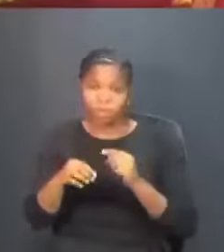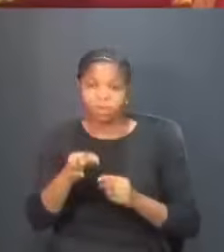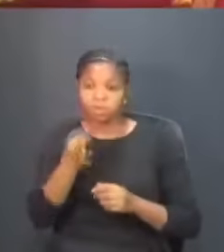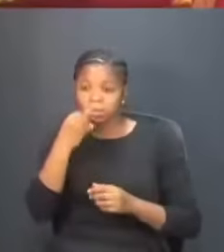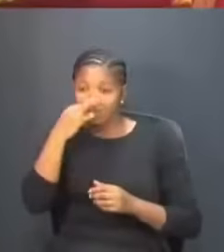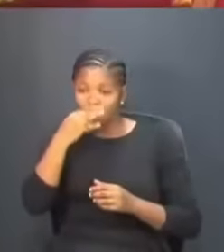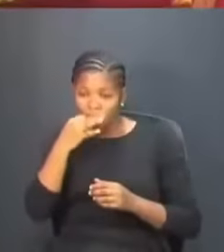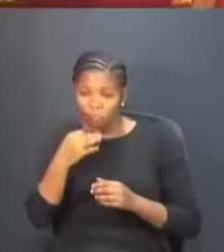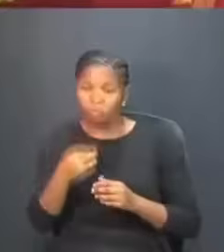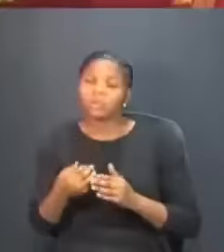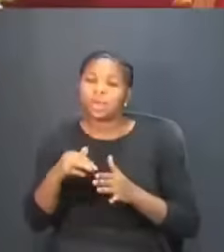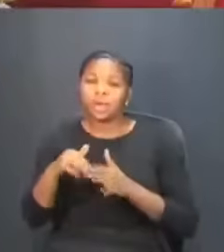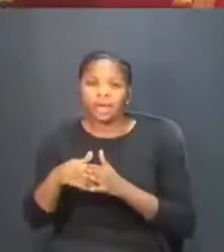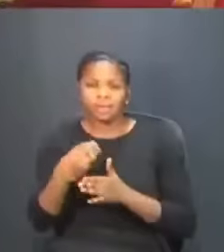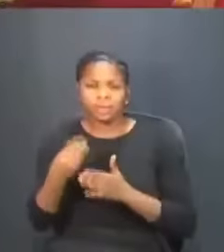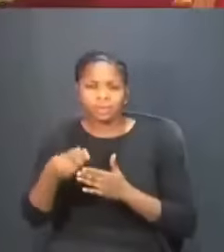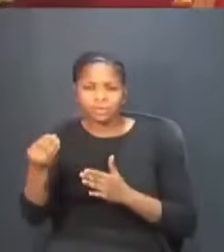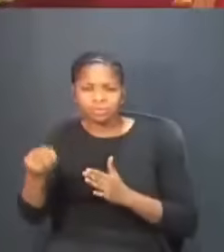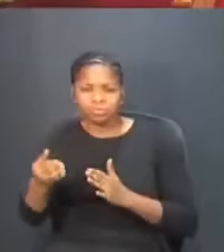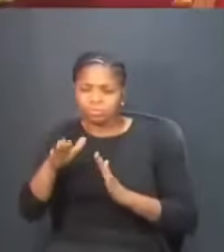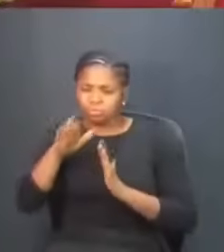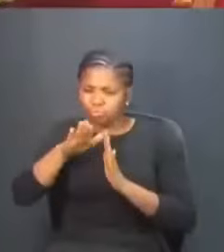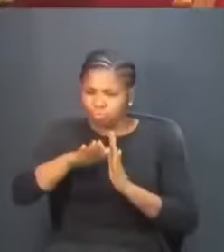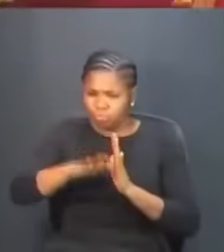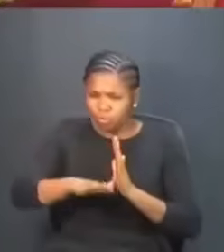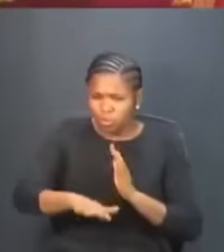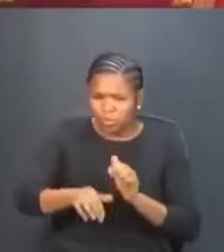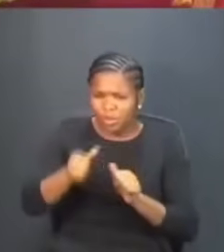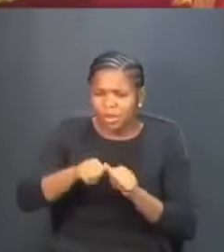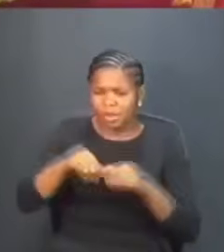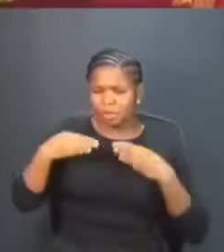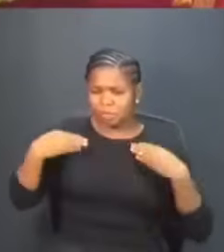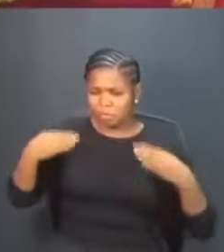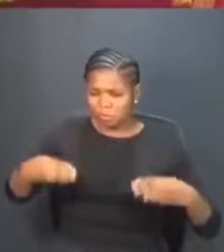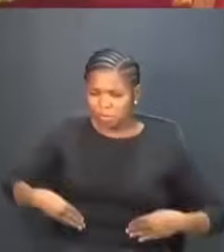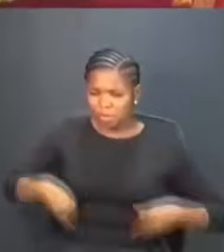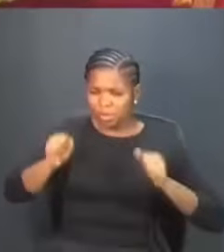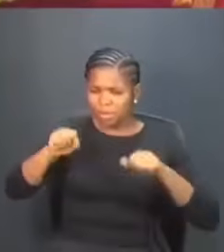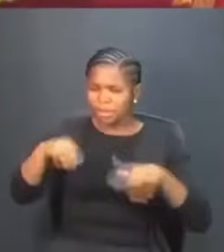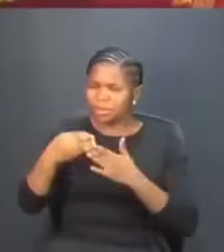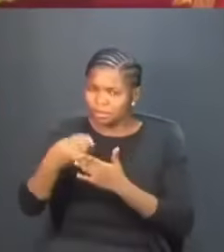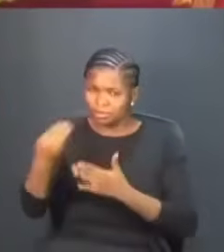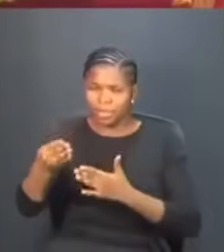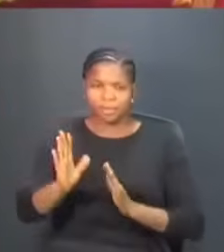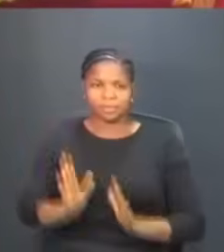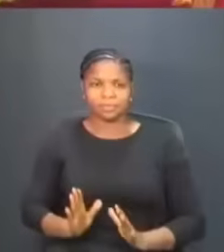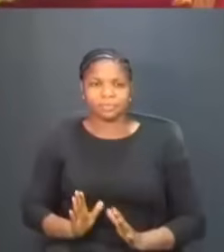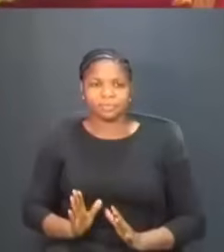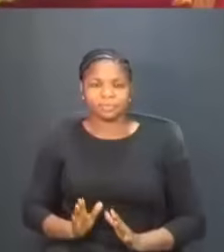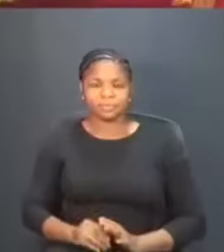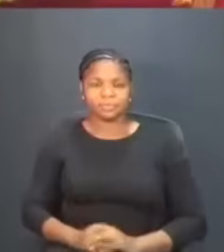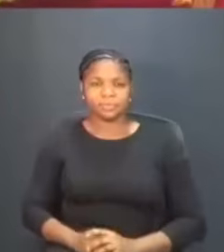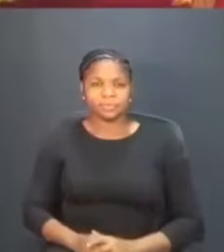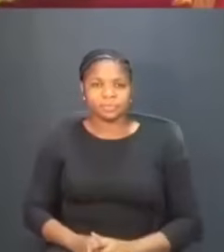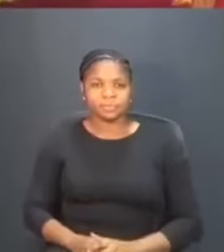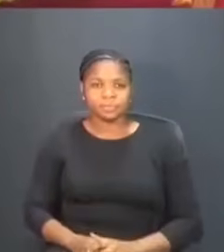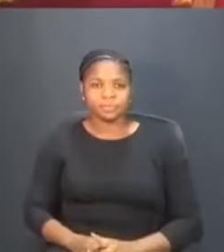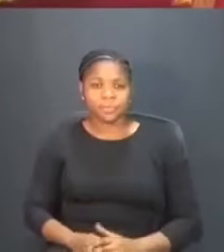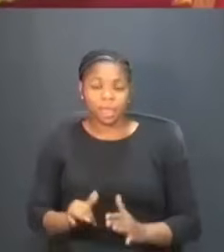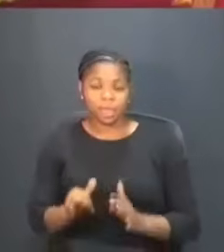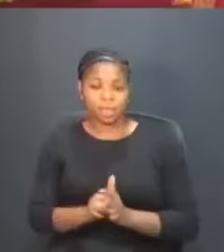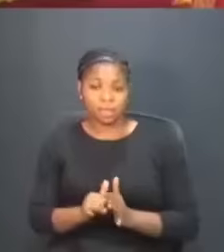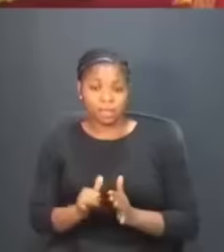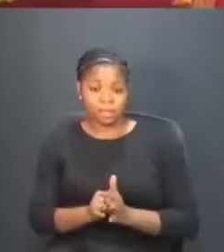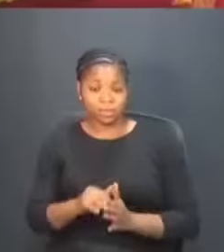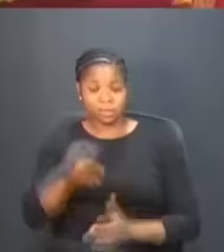low, and everybody, and that is why I said, please, that is why I said that, look,